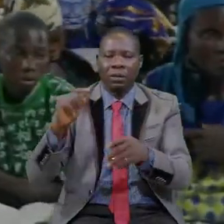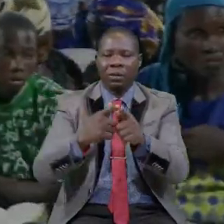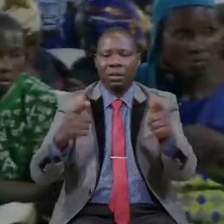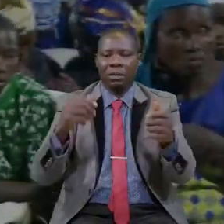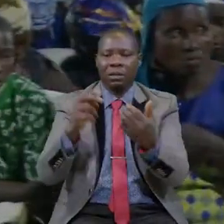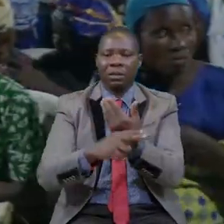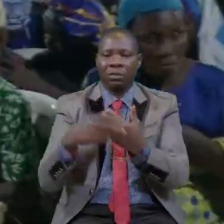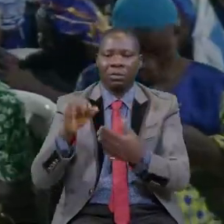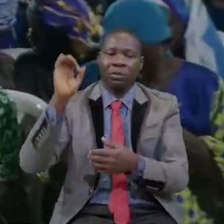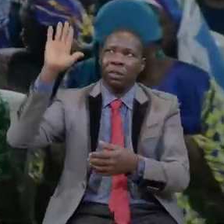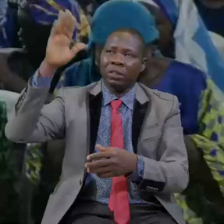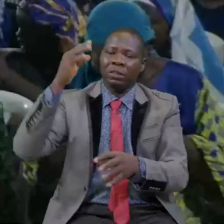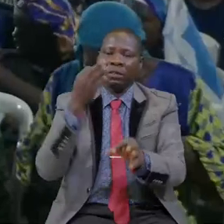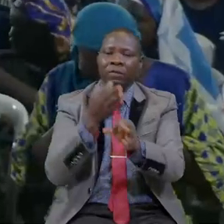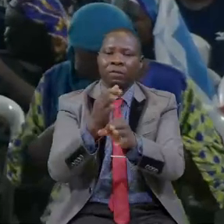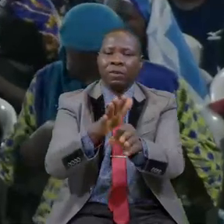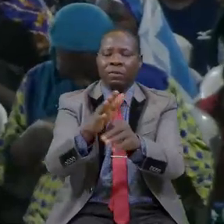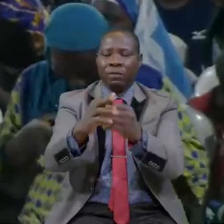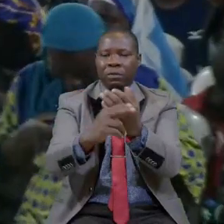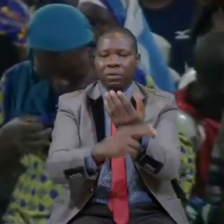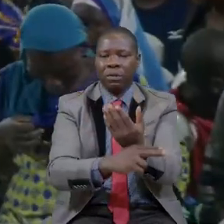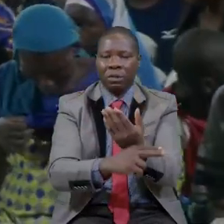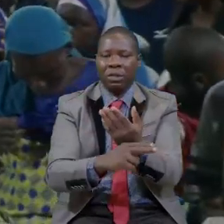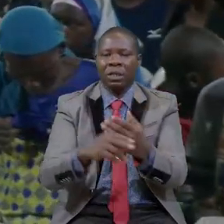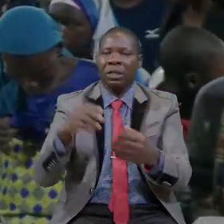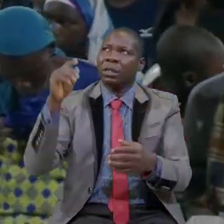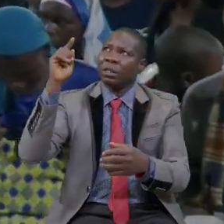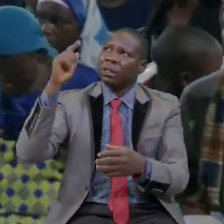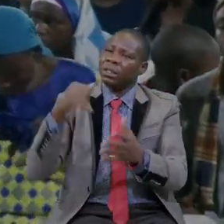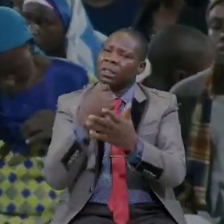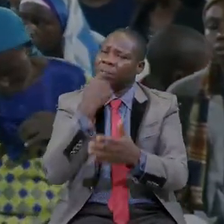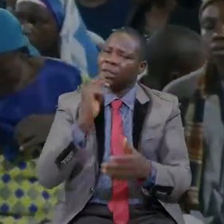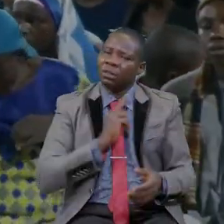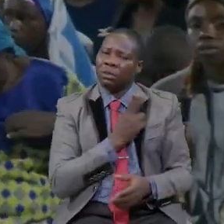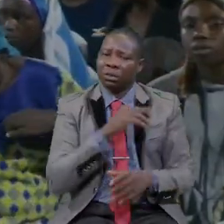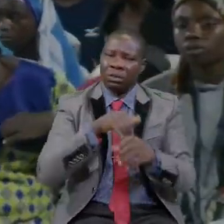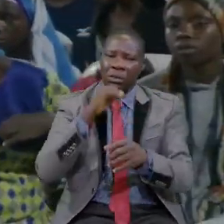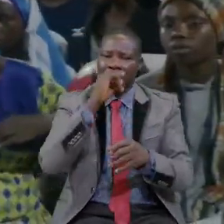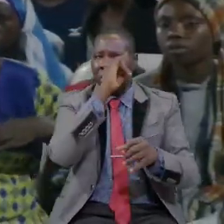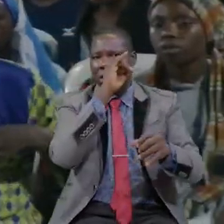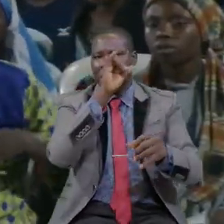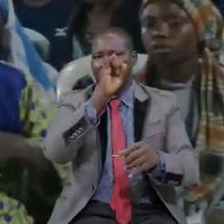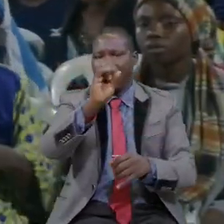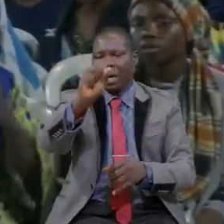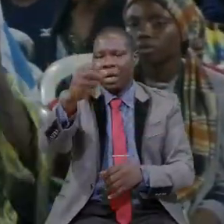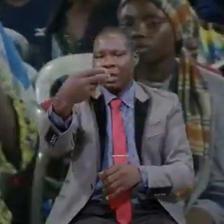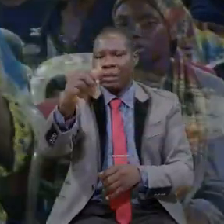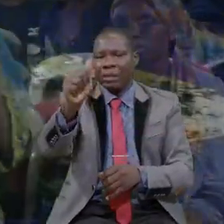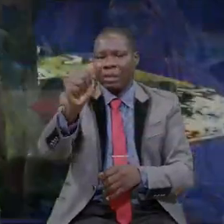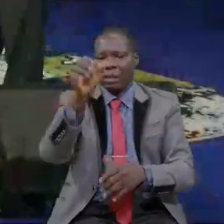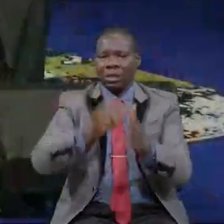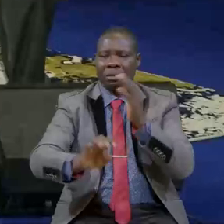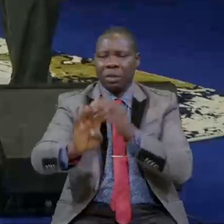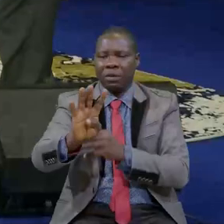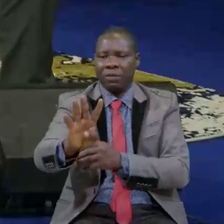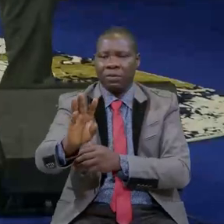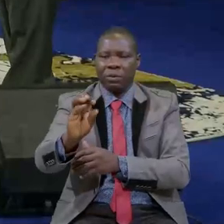tells us in Isaiah chapter 40 I'm reading from verse